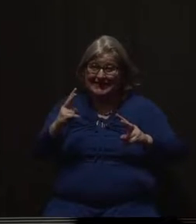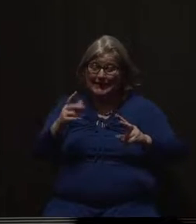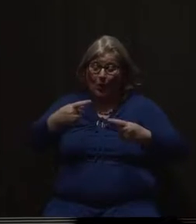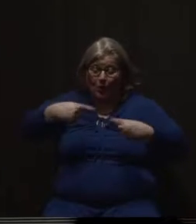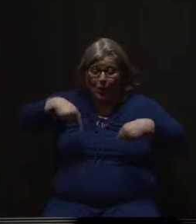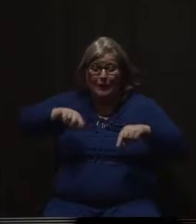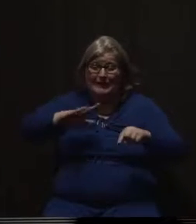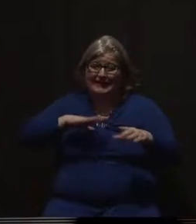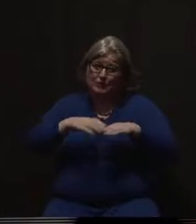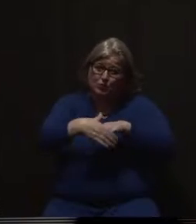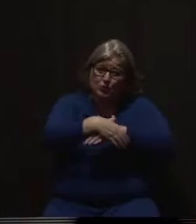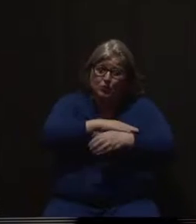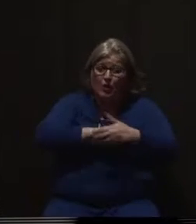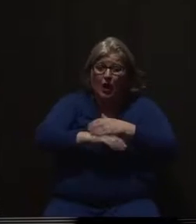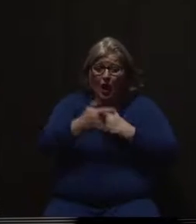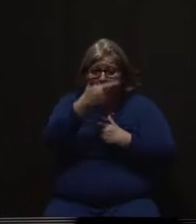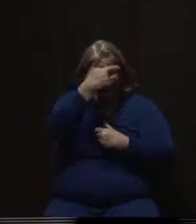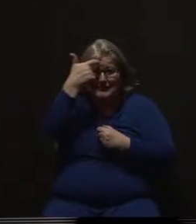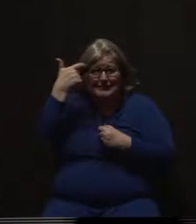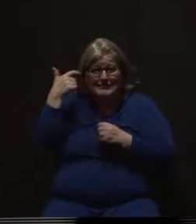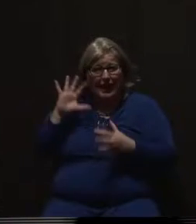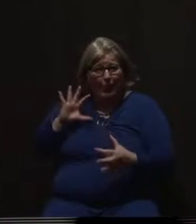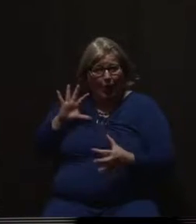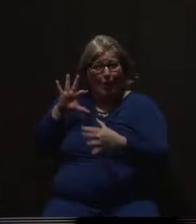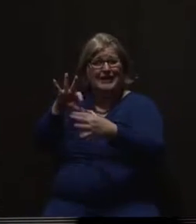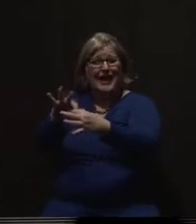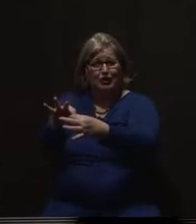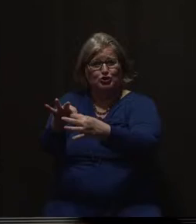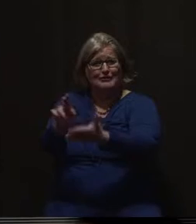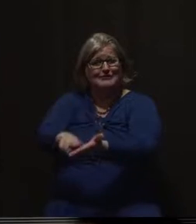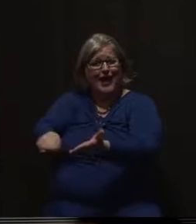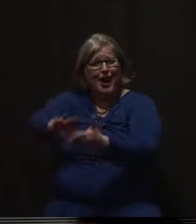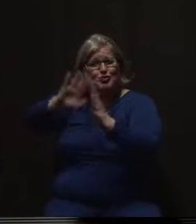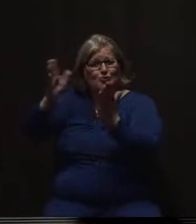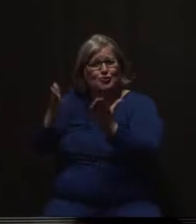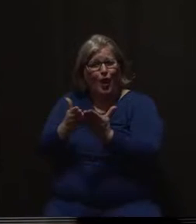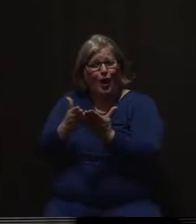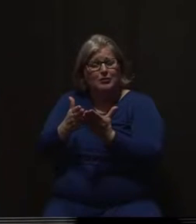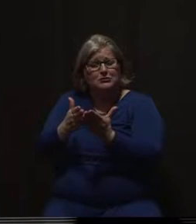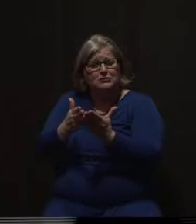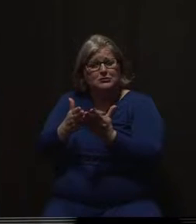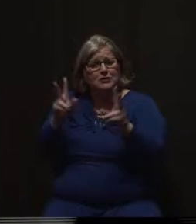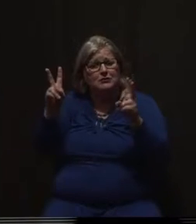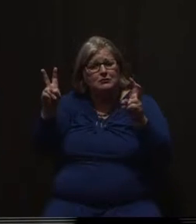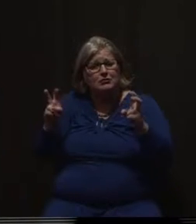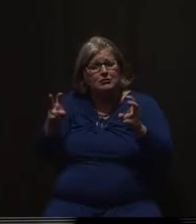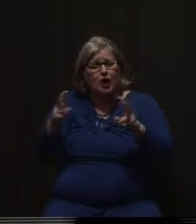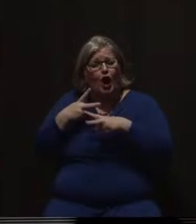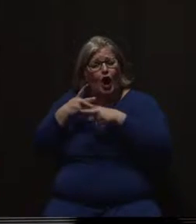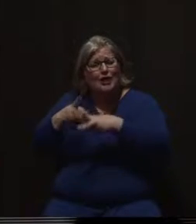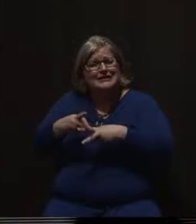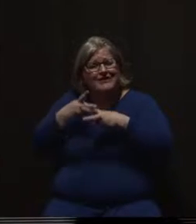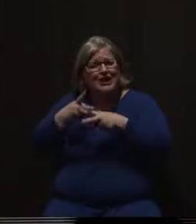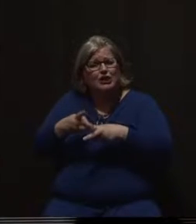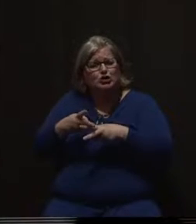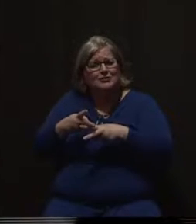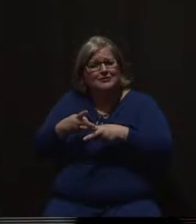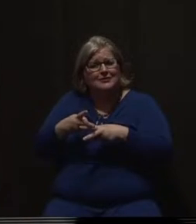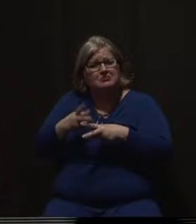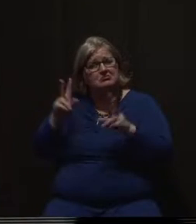to work on this connection, because just kind of doing conservation won't save us.